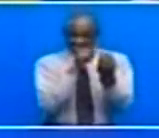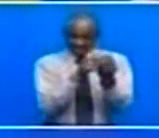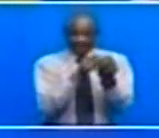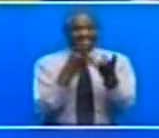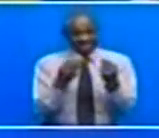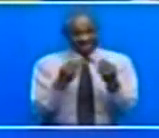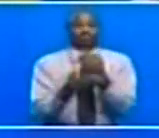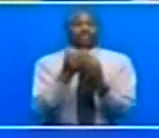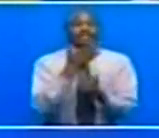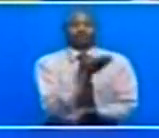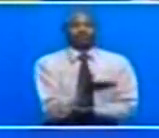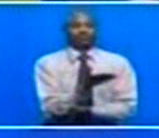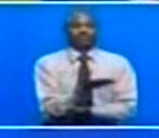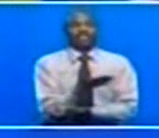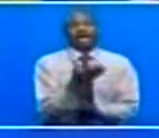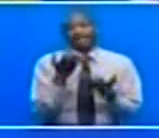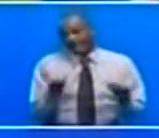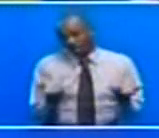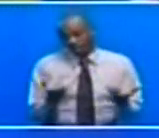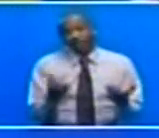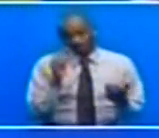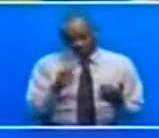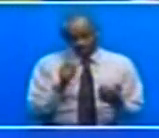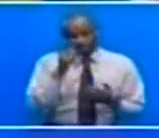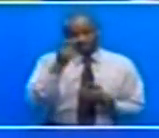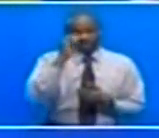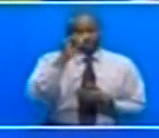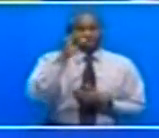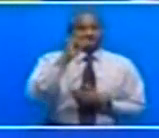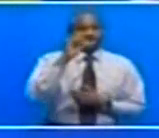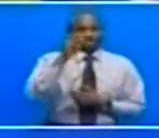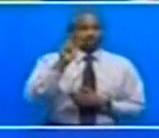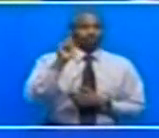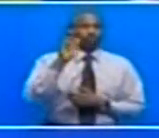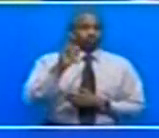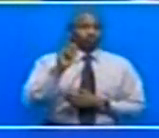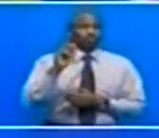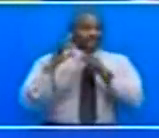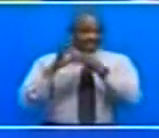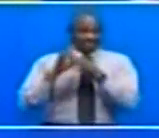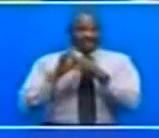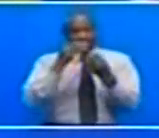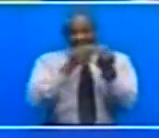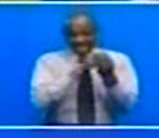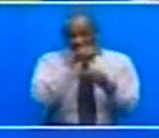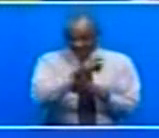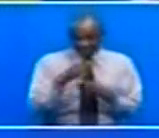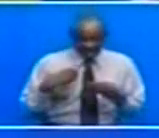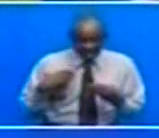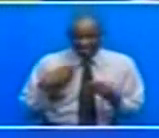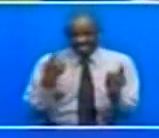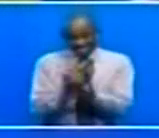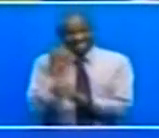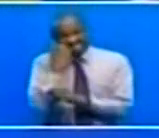easy to take care of, and especially with the tissue culture banana, which comes along without any pathogens